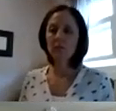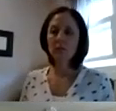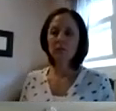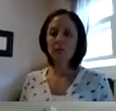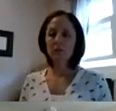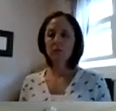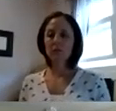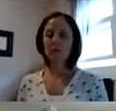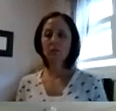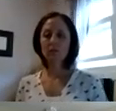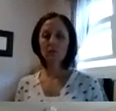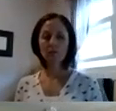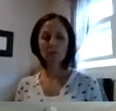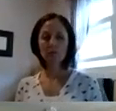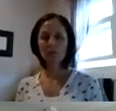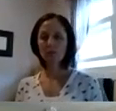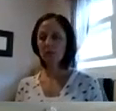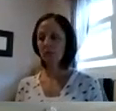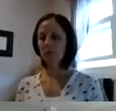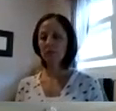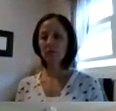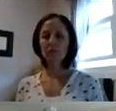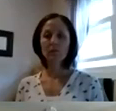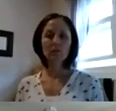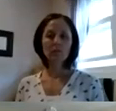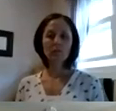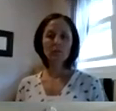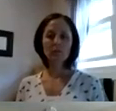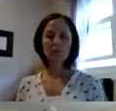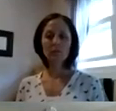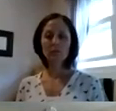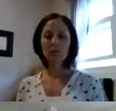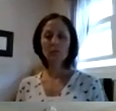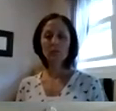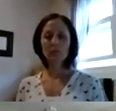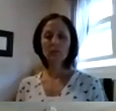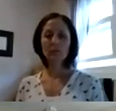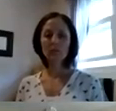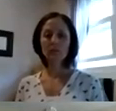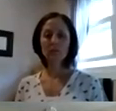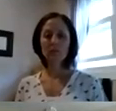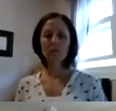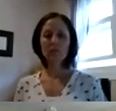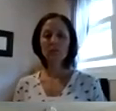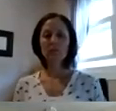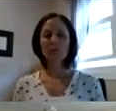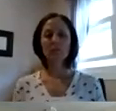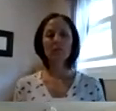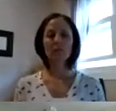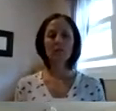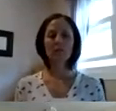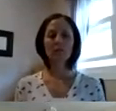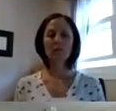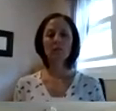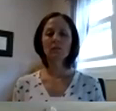home studio space is acceptable if the artist has one, and that's an agreement made between the artist and sponsor, but that a